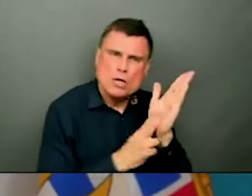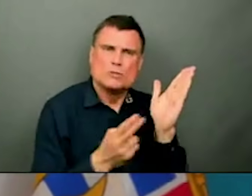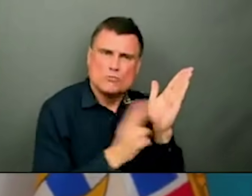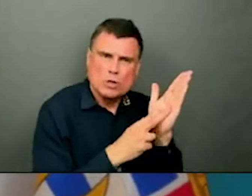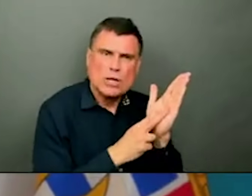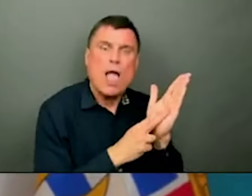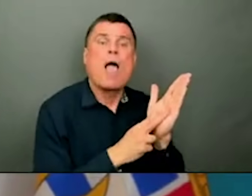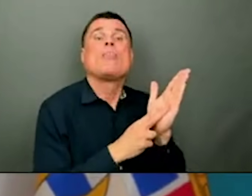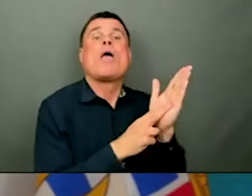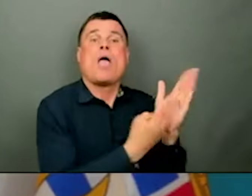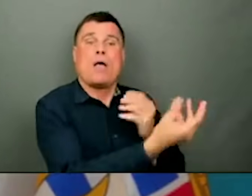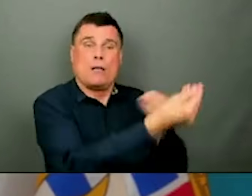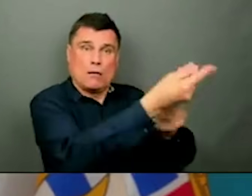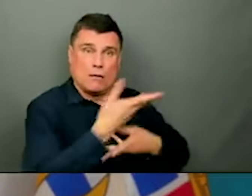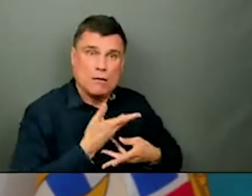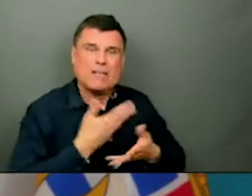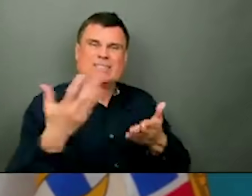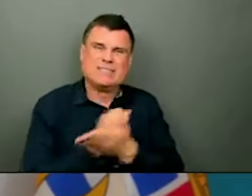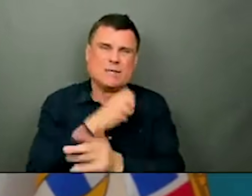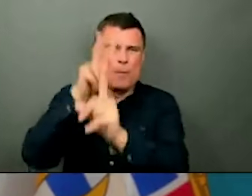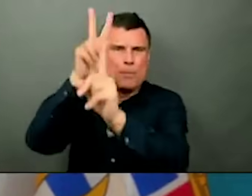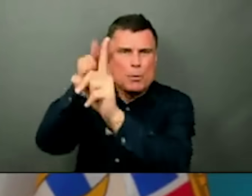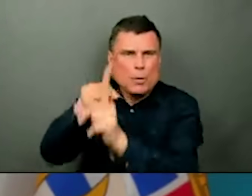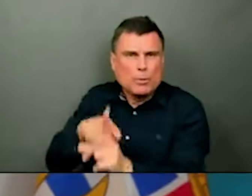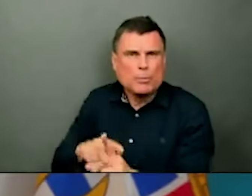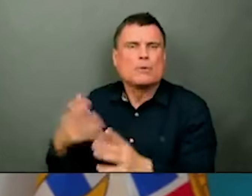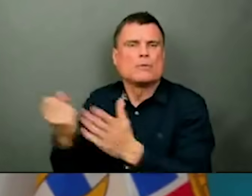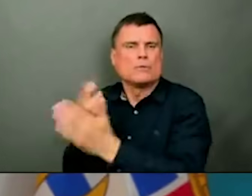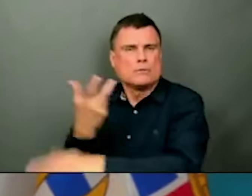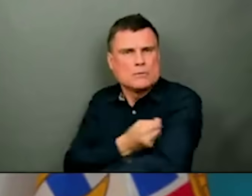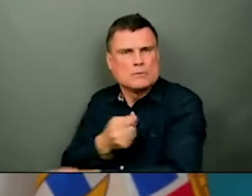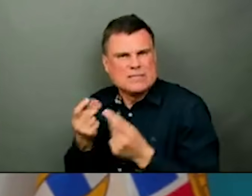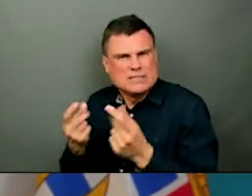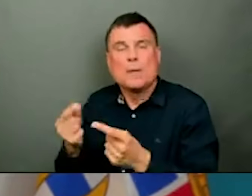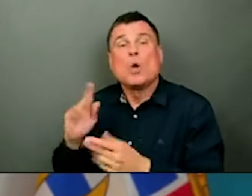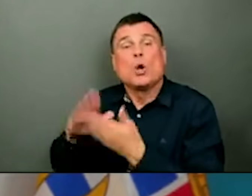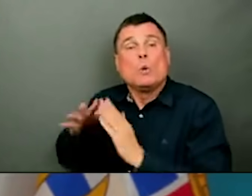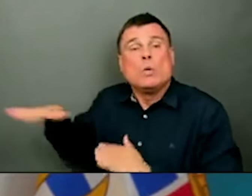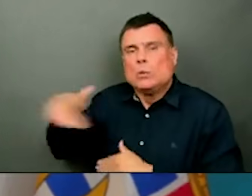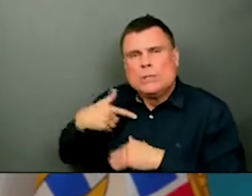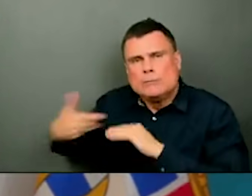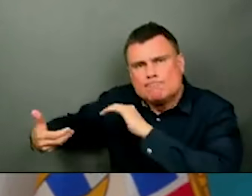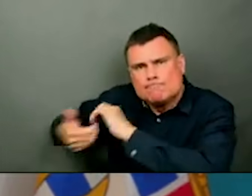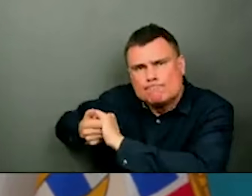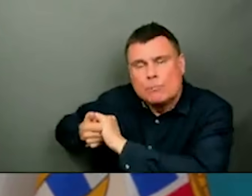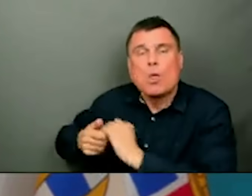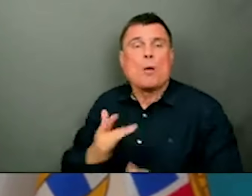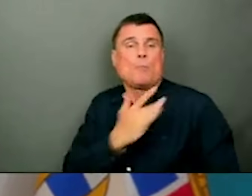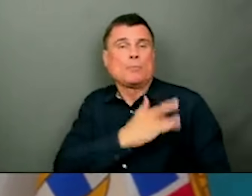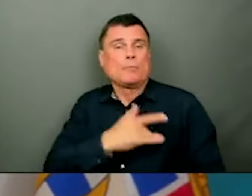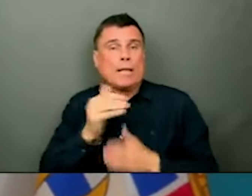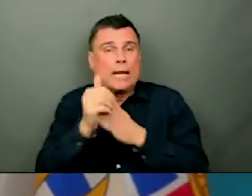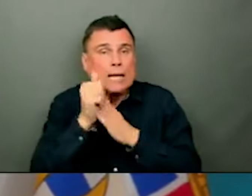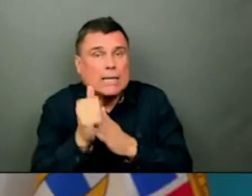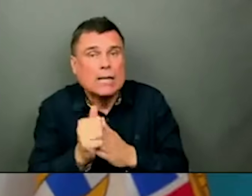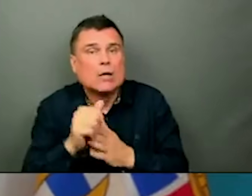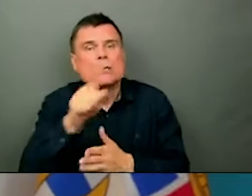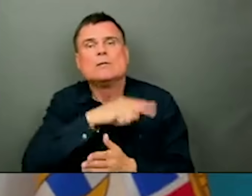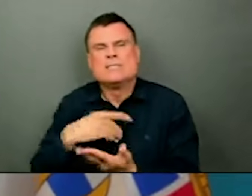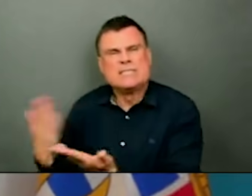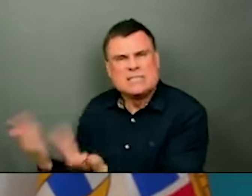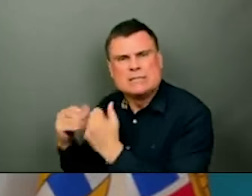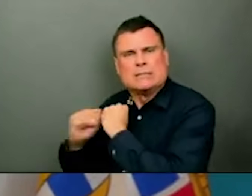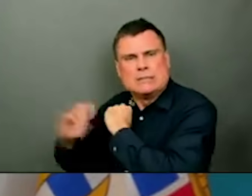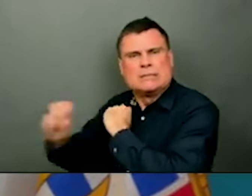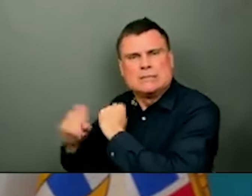enormous amount of effort with our community partners and provincial leadership and support to get everyone registered as quickly as possible and get